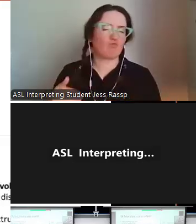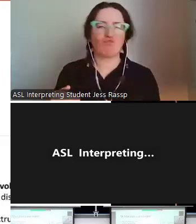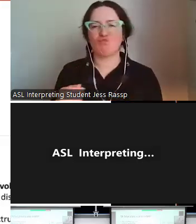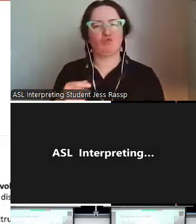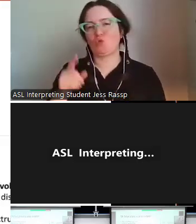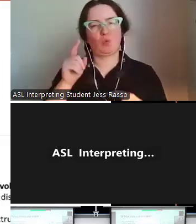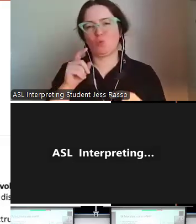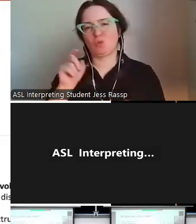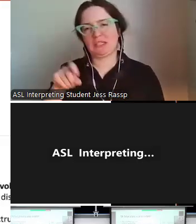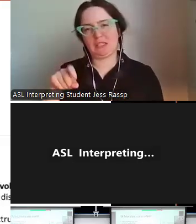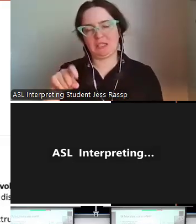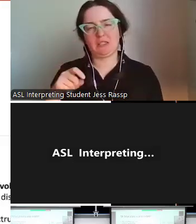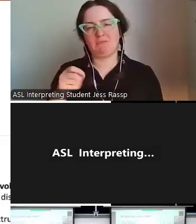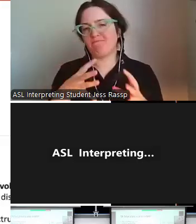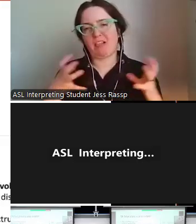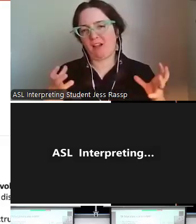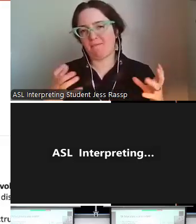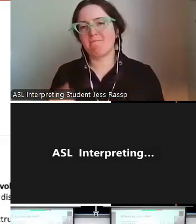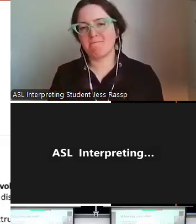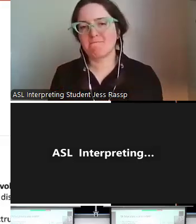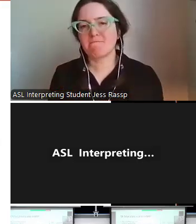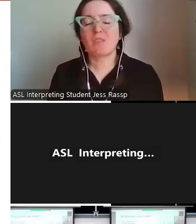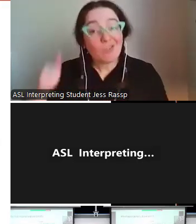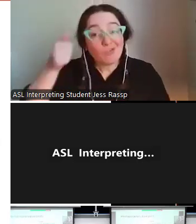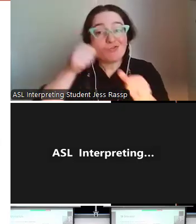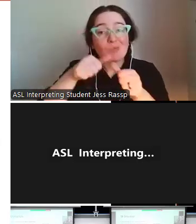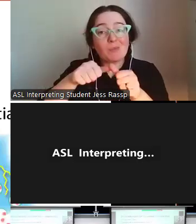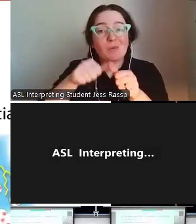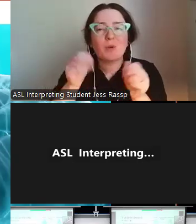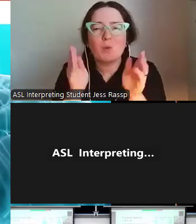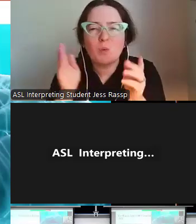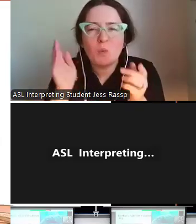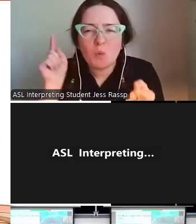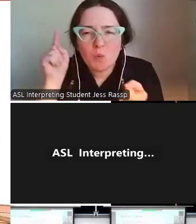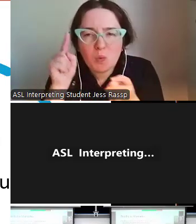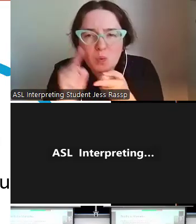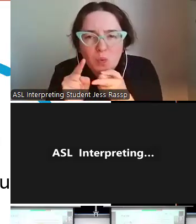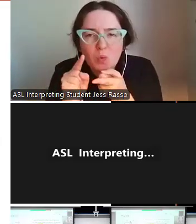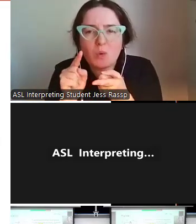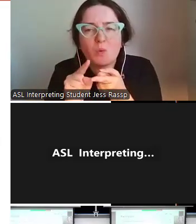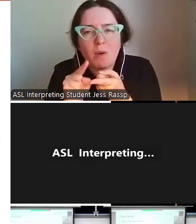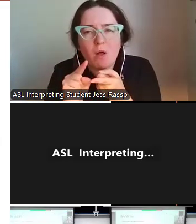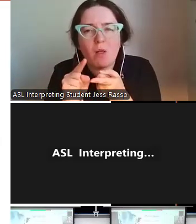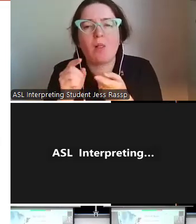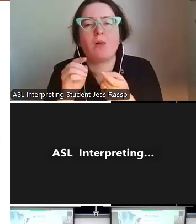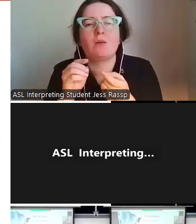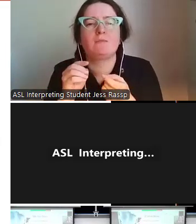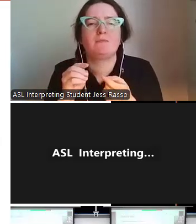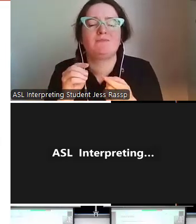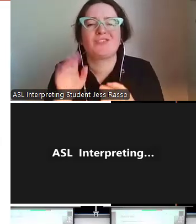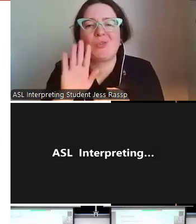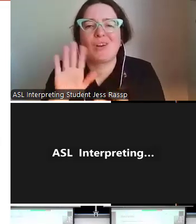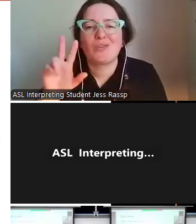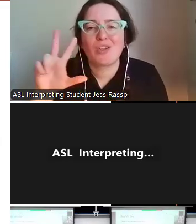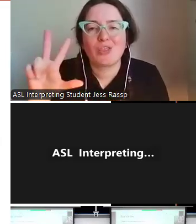think, and remember, it's a small amount within, it's only like what, 3%, I